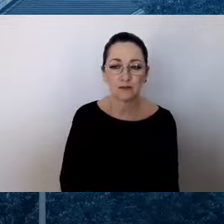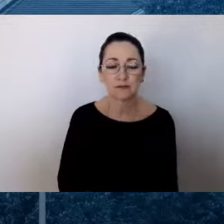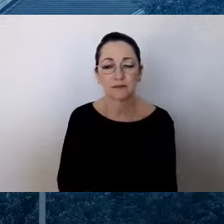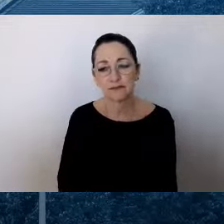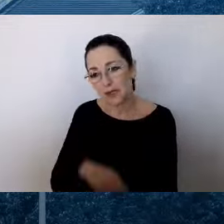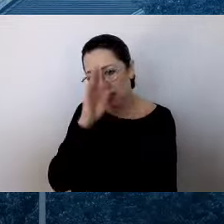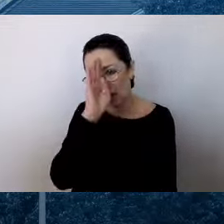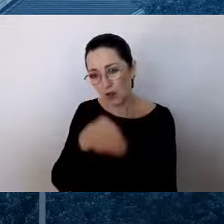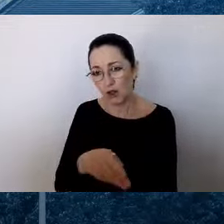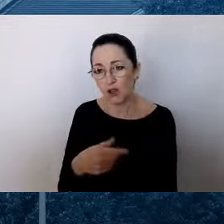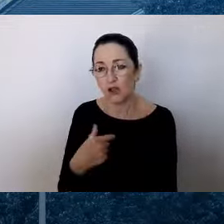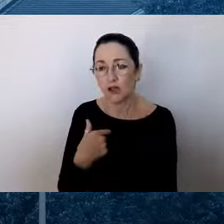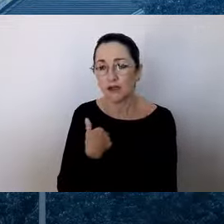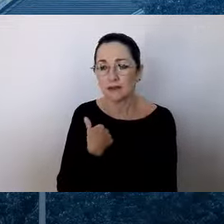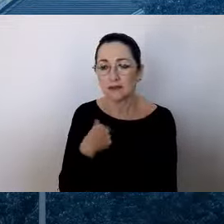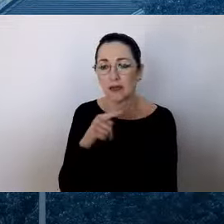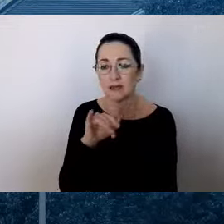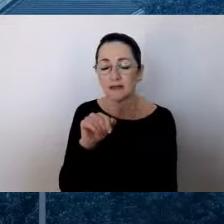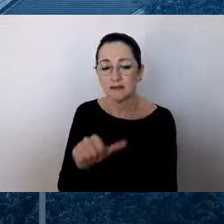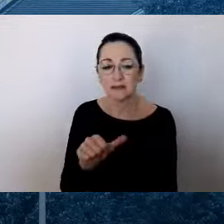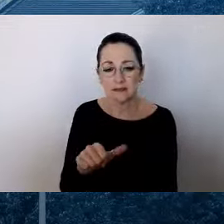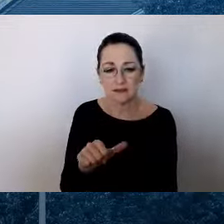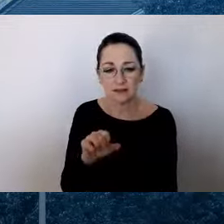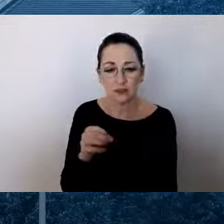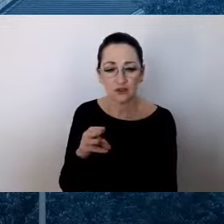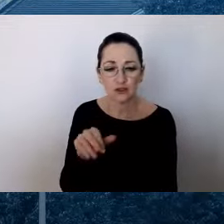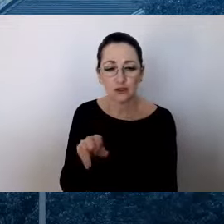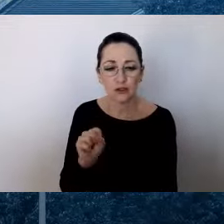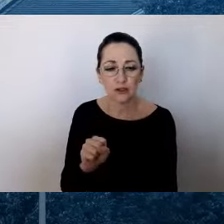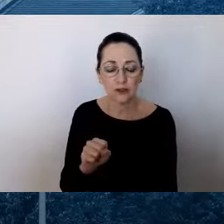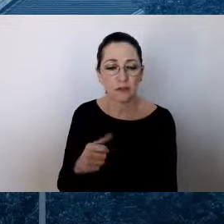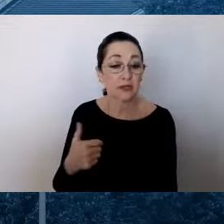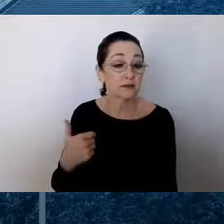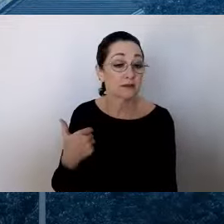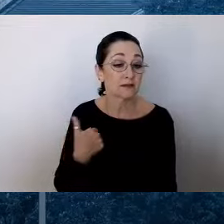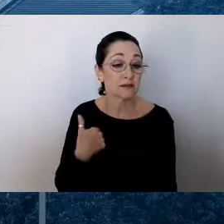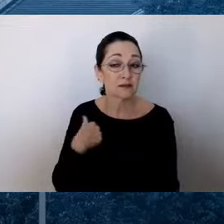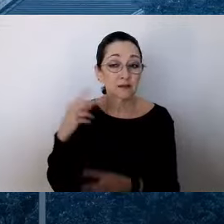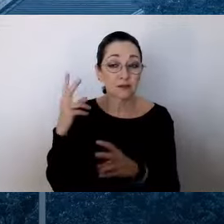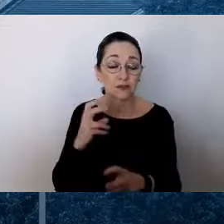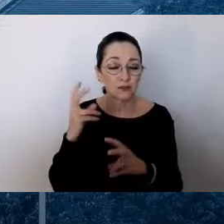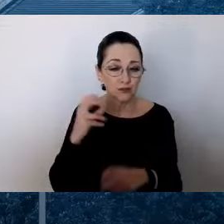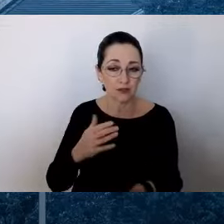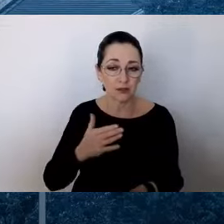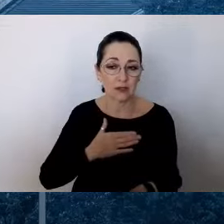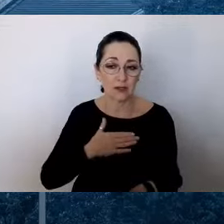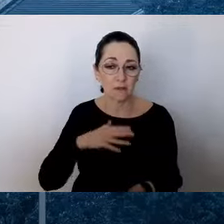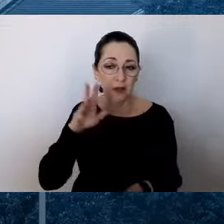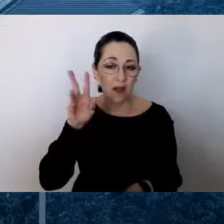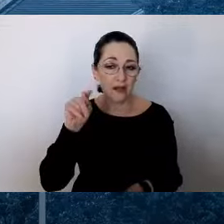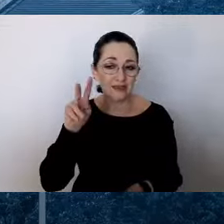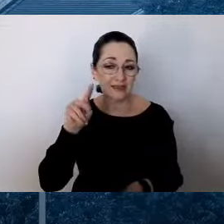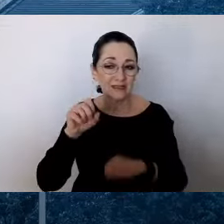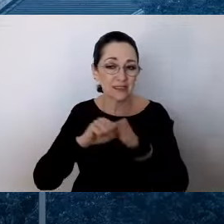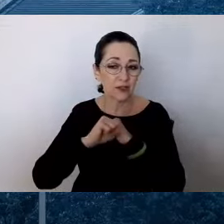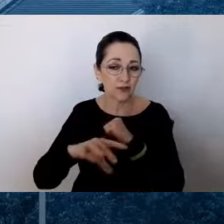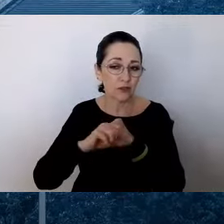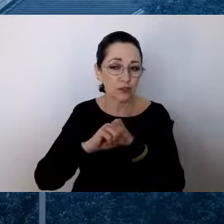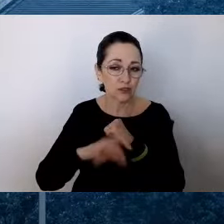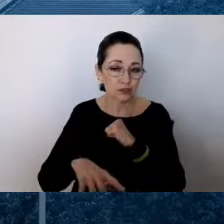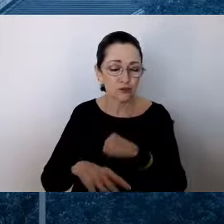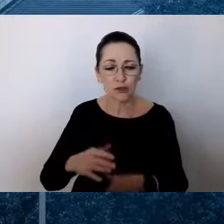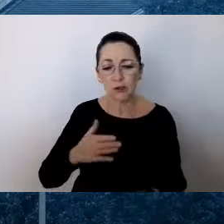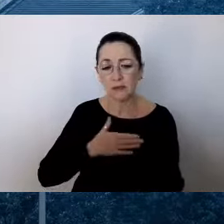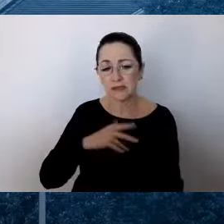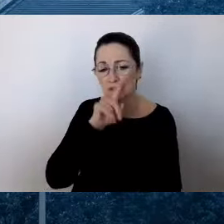Hello, I'm Tiana Sermons, and yes, I'm a youth reporter in Delaware, and my show is Light Screen Action. And my question is, so a lot